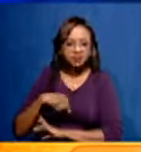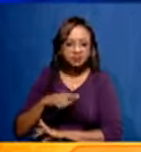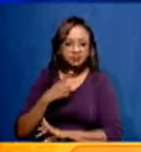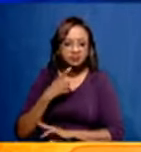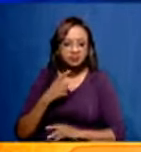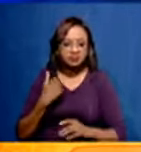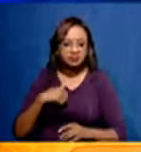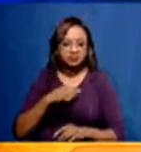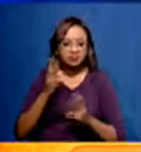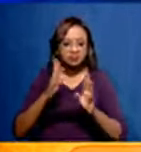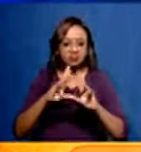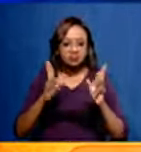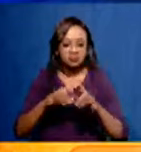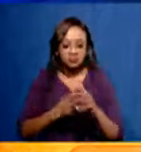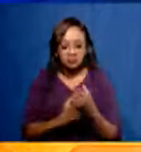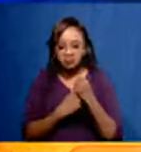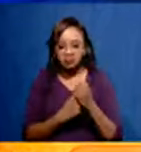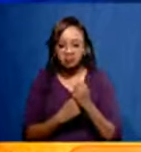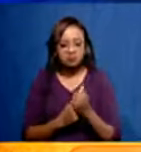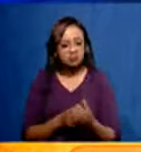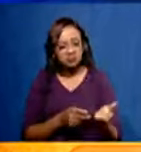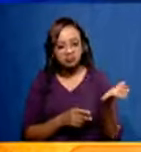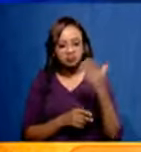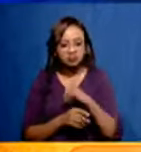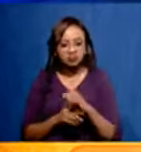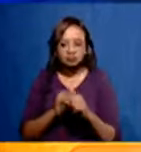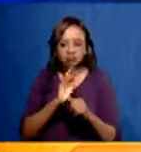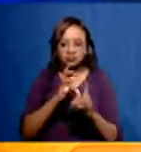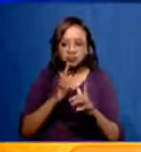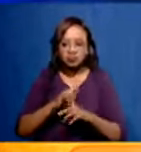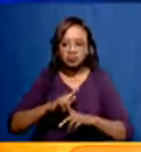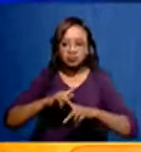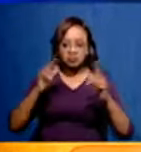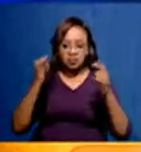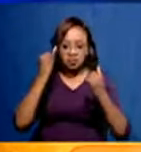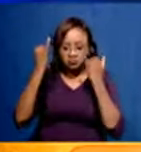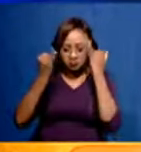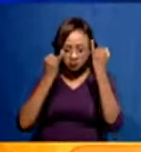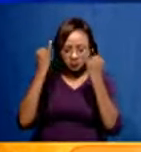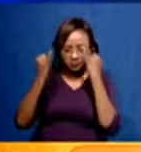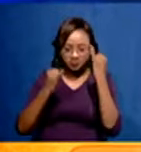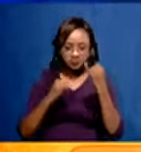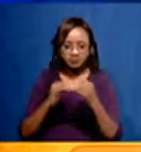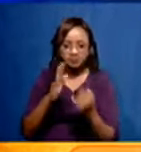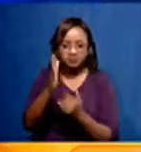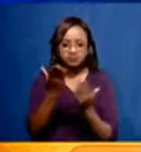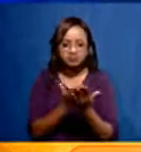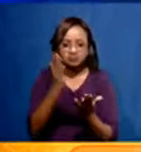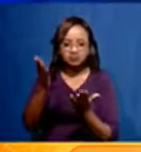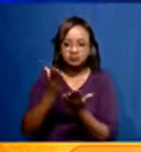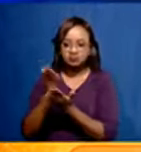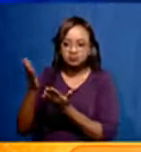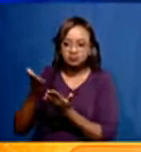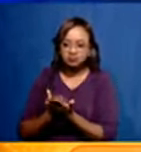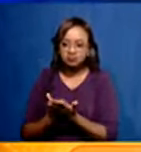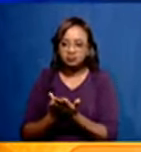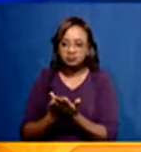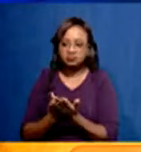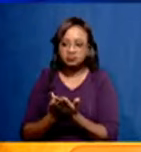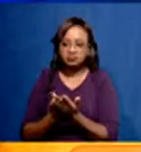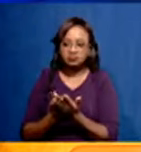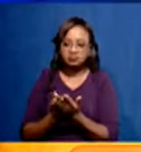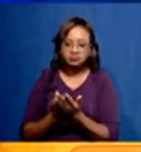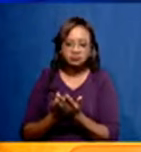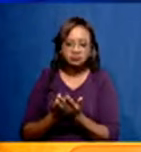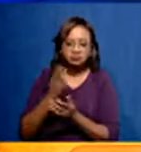to partner. Come forward with your big, bold ideas. Put them on the table as a strong partner. So it's